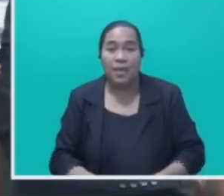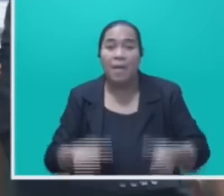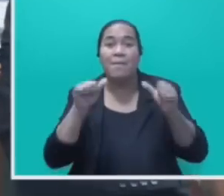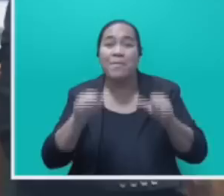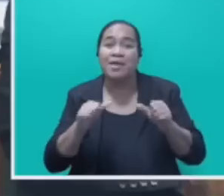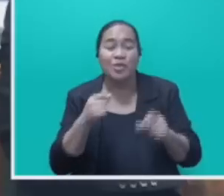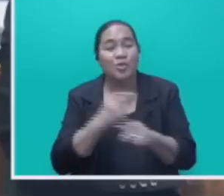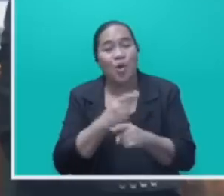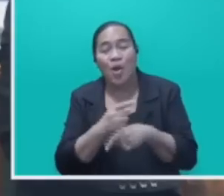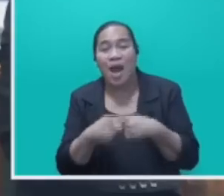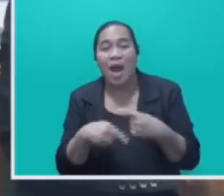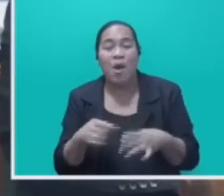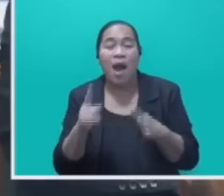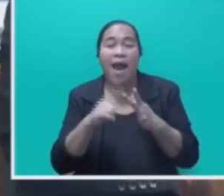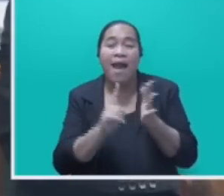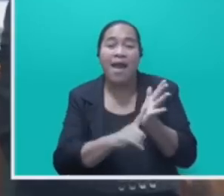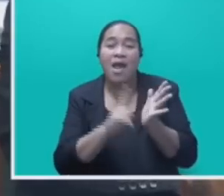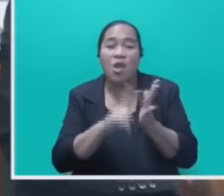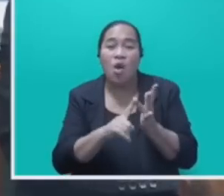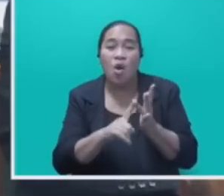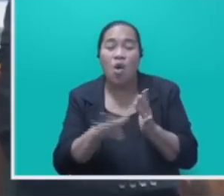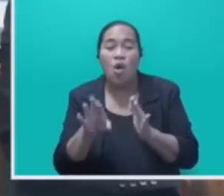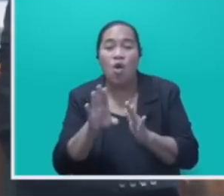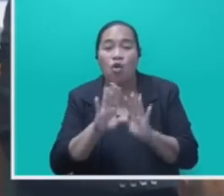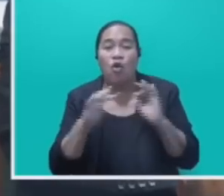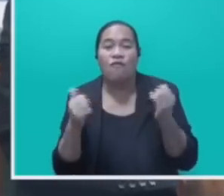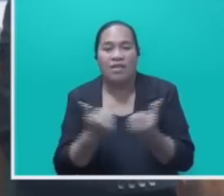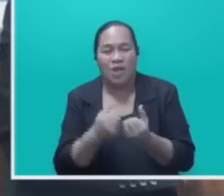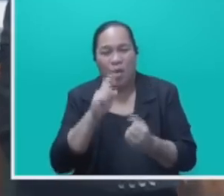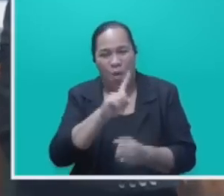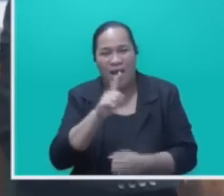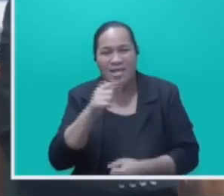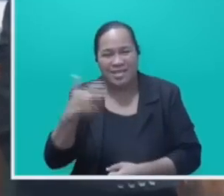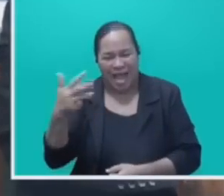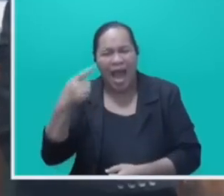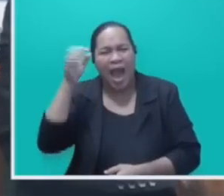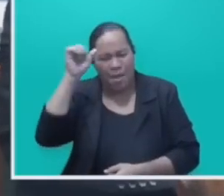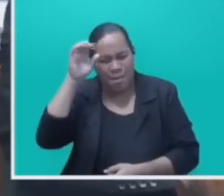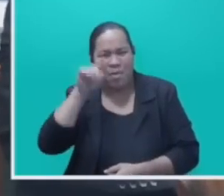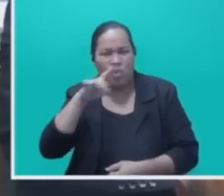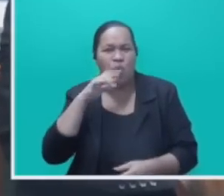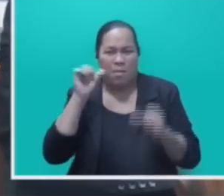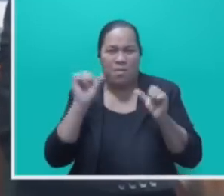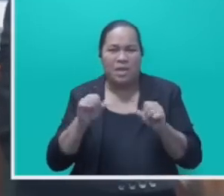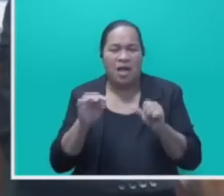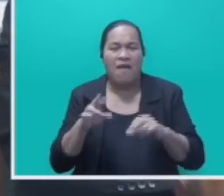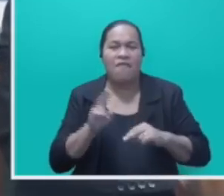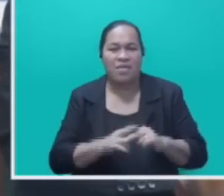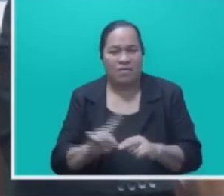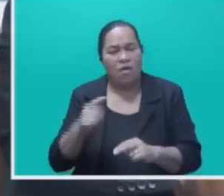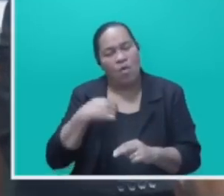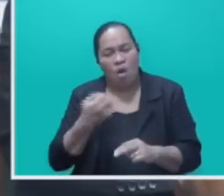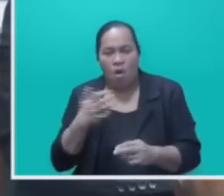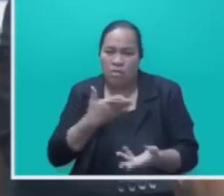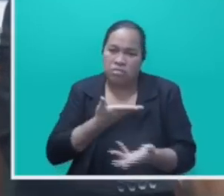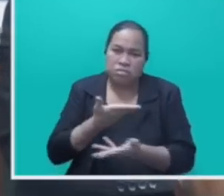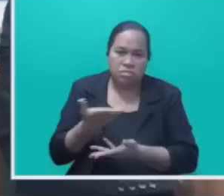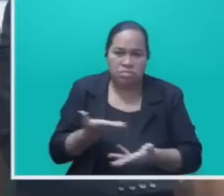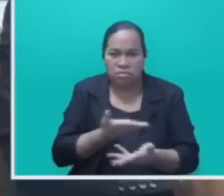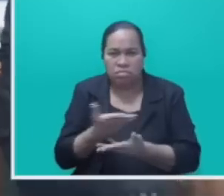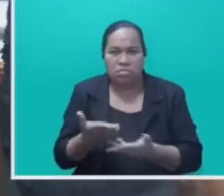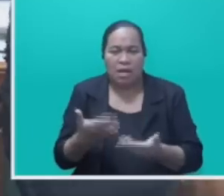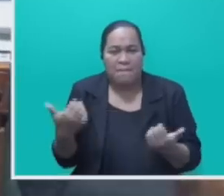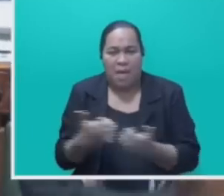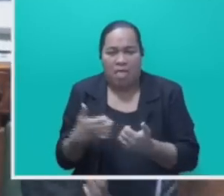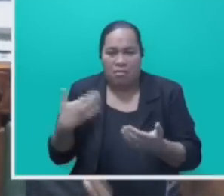about ILO Convention 169. I remember when he was the President of Fiji First, we had discussed numerous times about